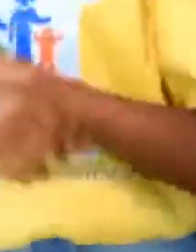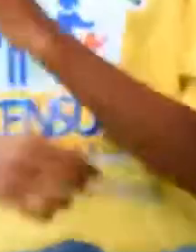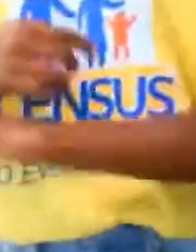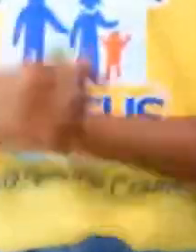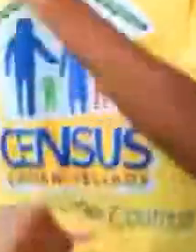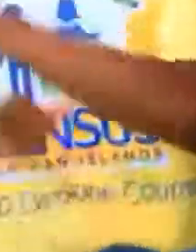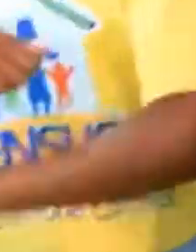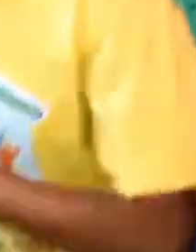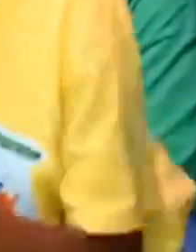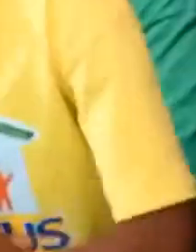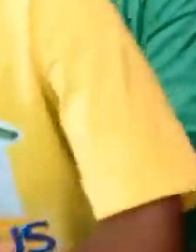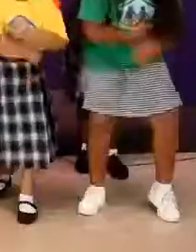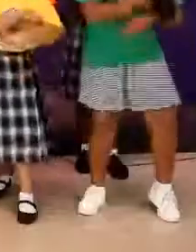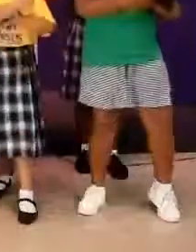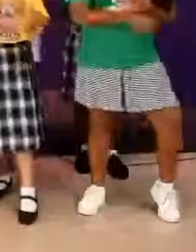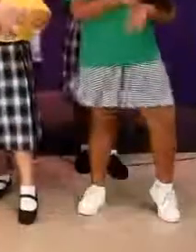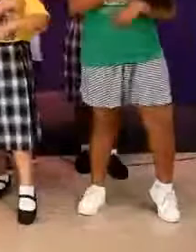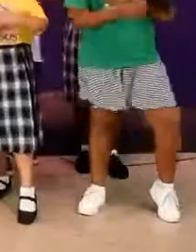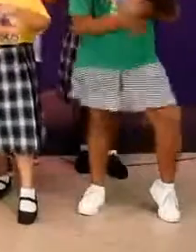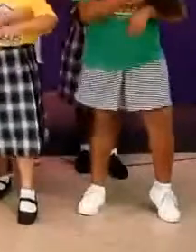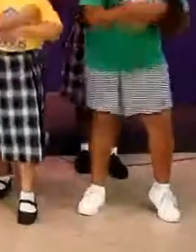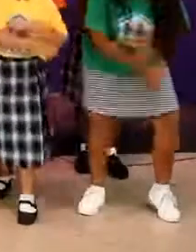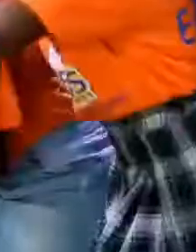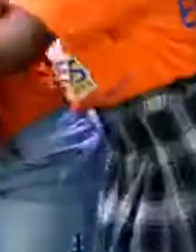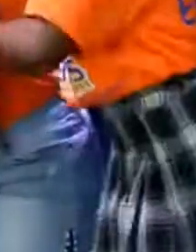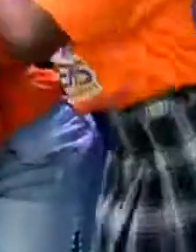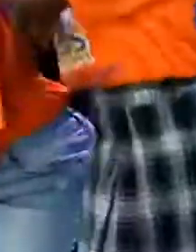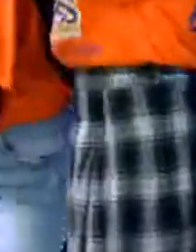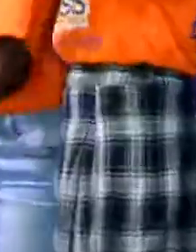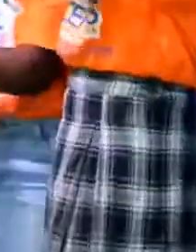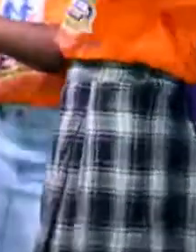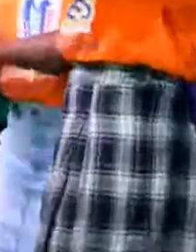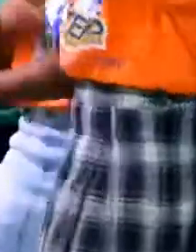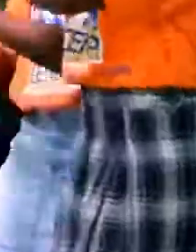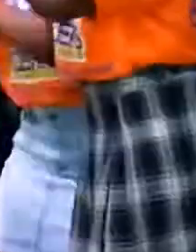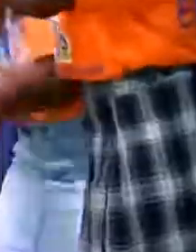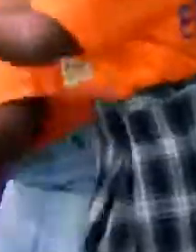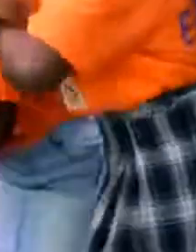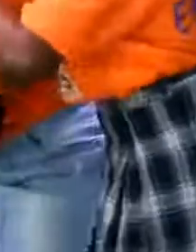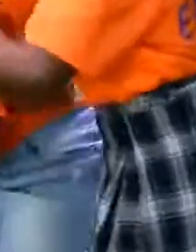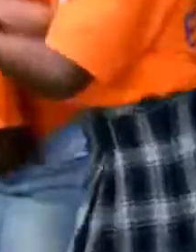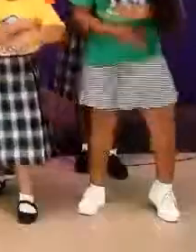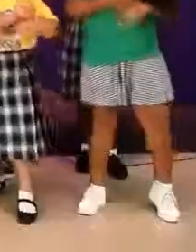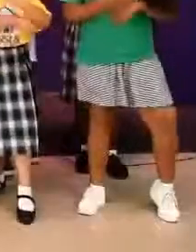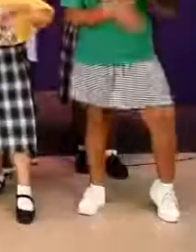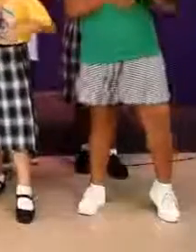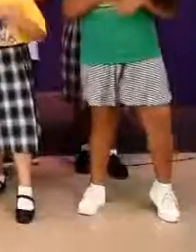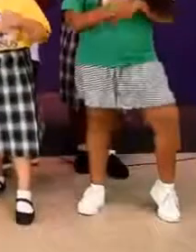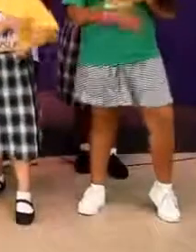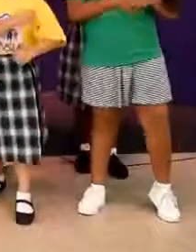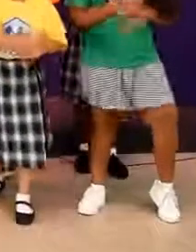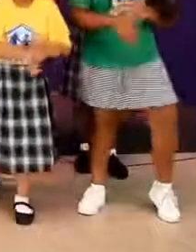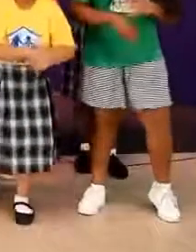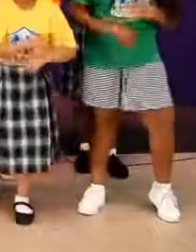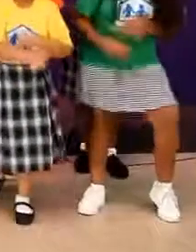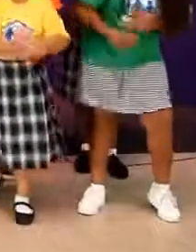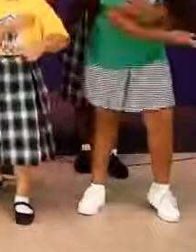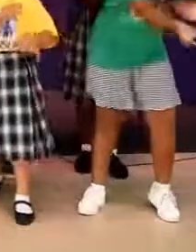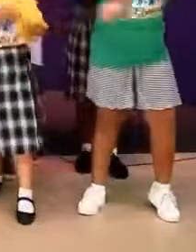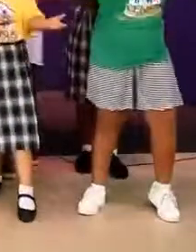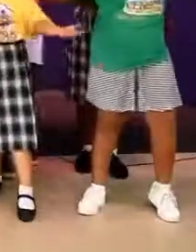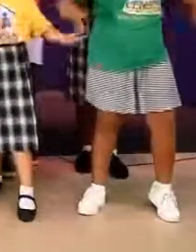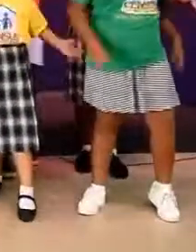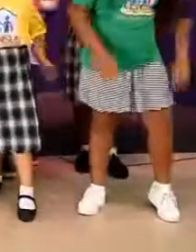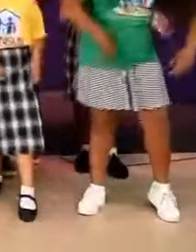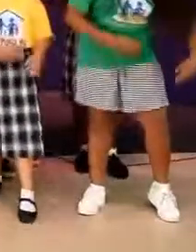Census. Rappers will be counted. Census. Little Cayman, we coming. Census. People get ready. Census. 2021.